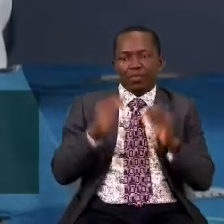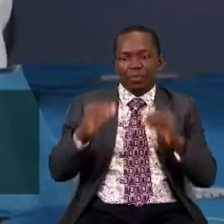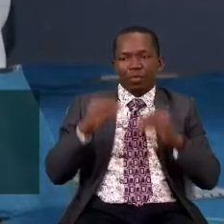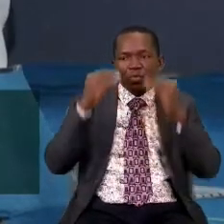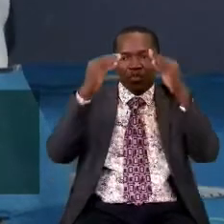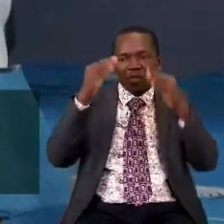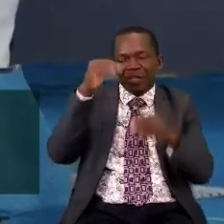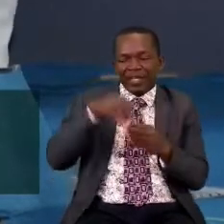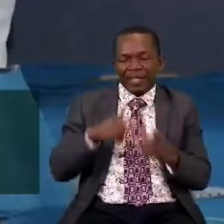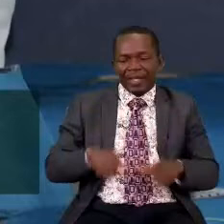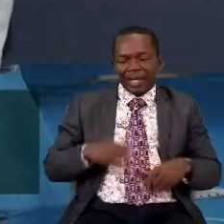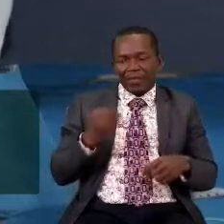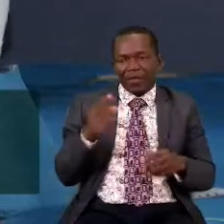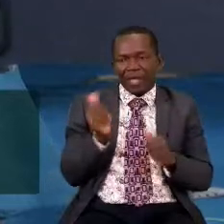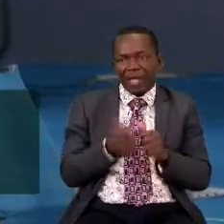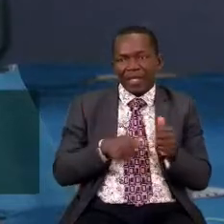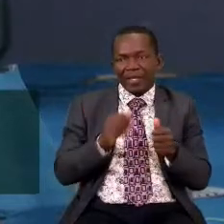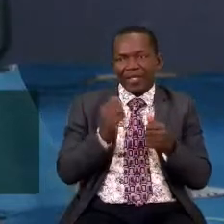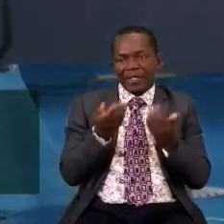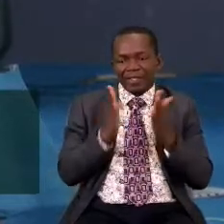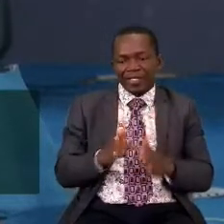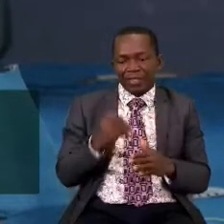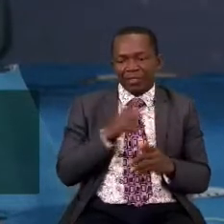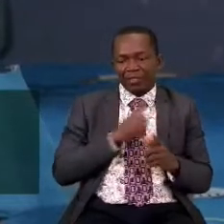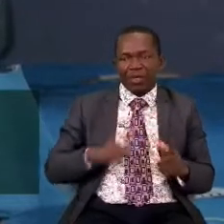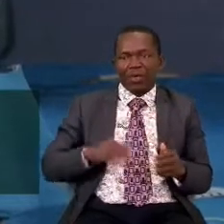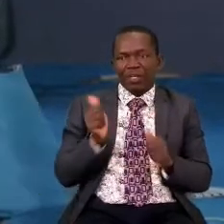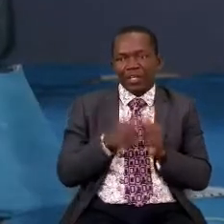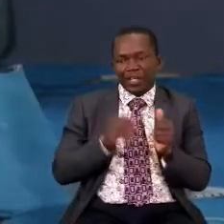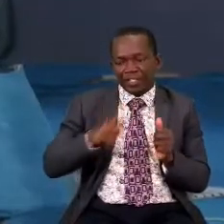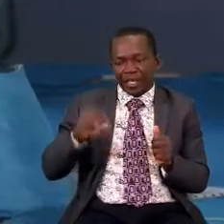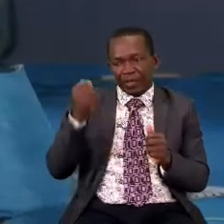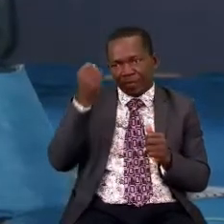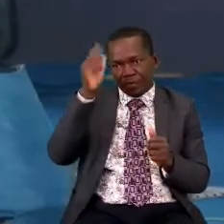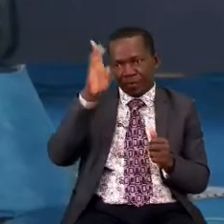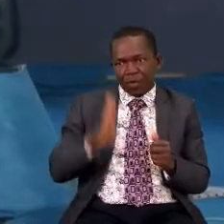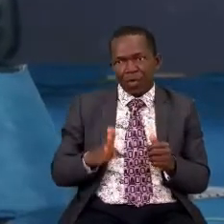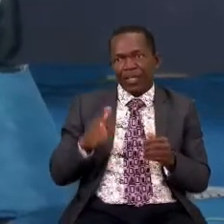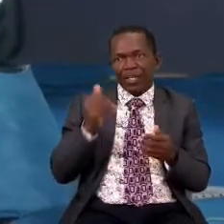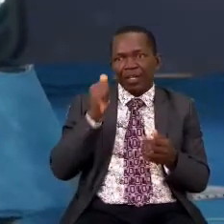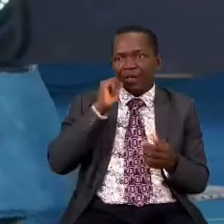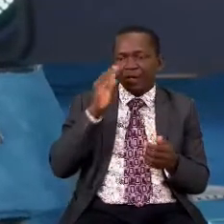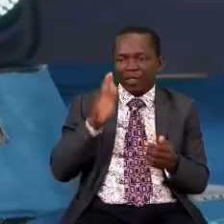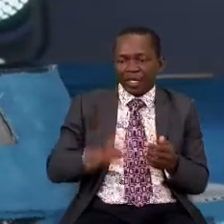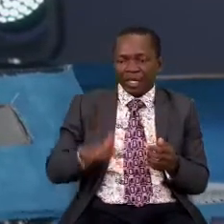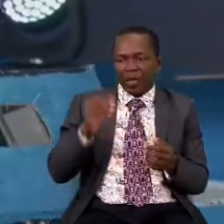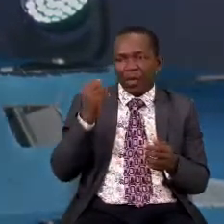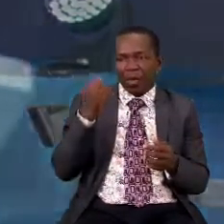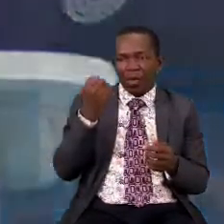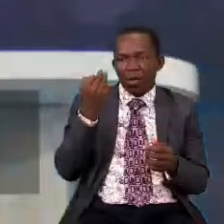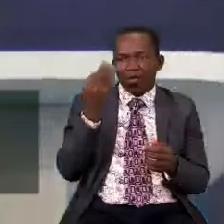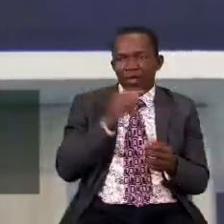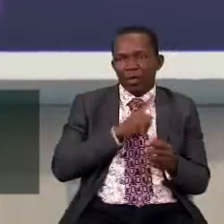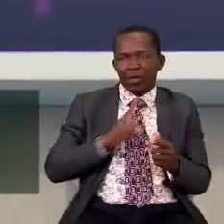this realm and goes to the great beyond. Look at number two here. Number two is the demonstration